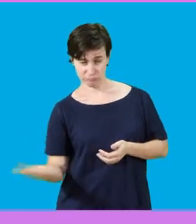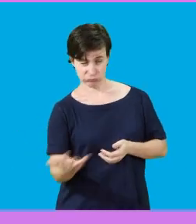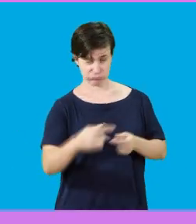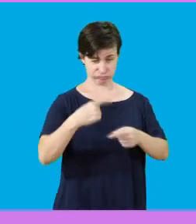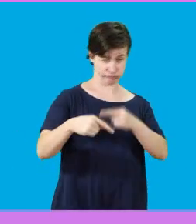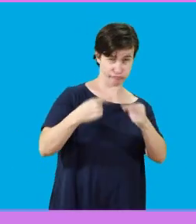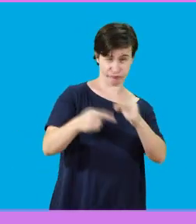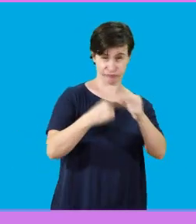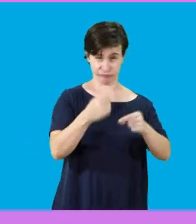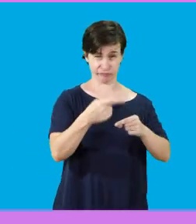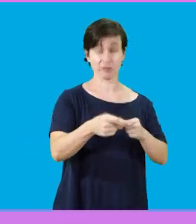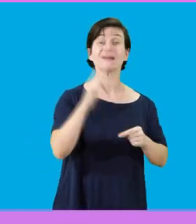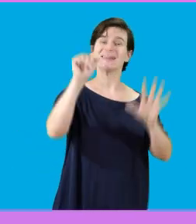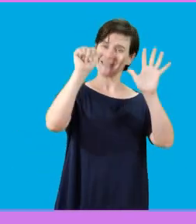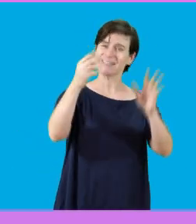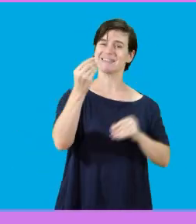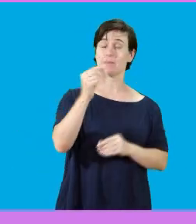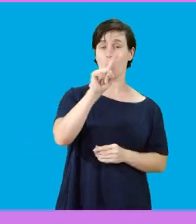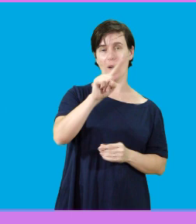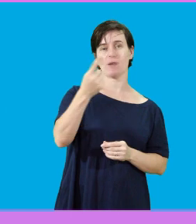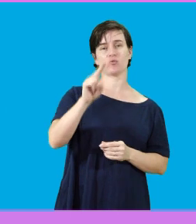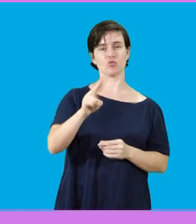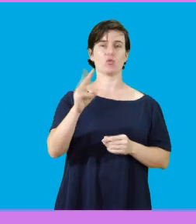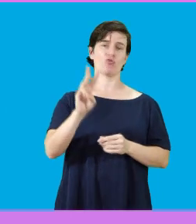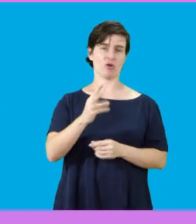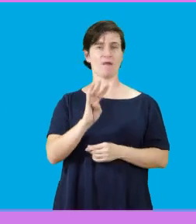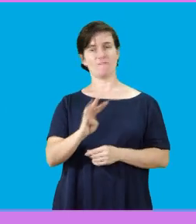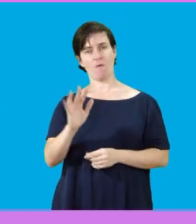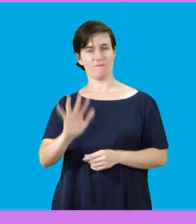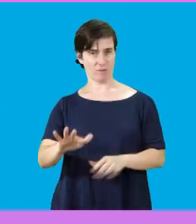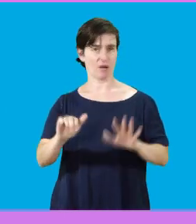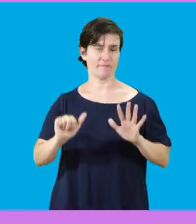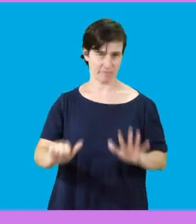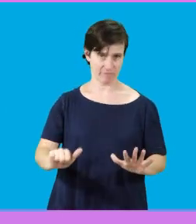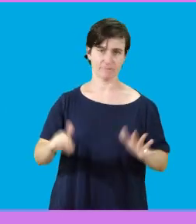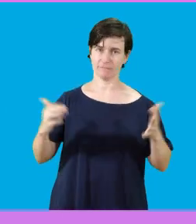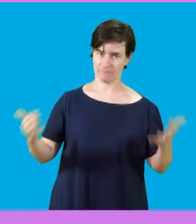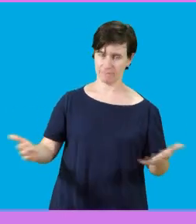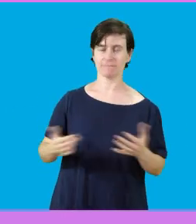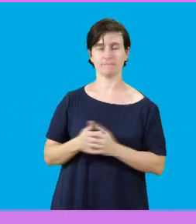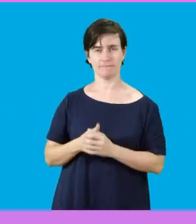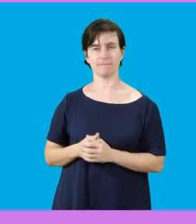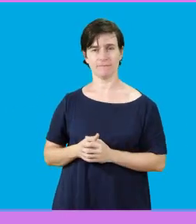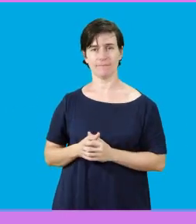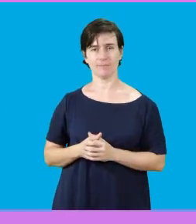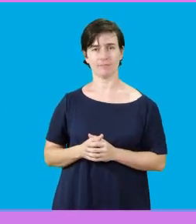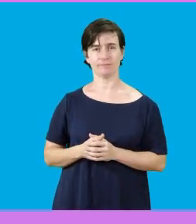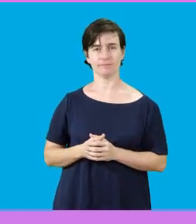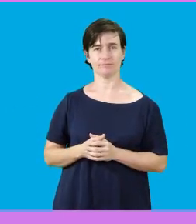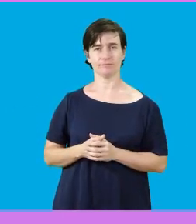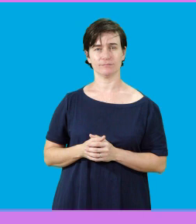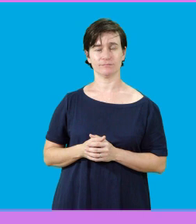outcomes of a dice? We've got 6. You can either land on a 1, a 2, a 3, a 4, a 5, or